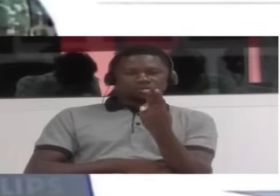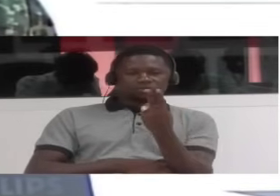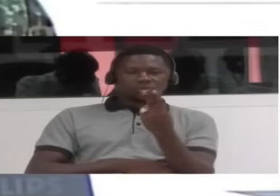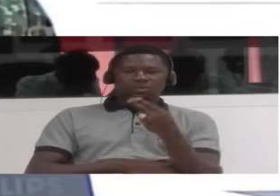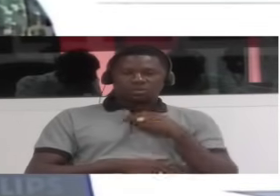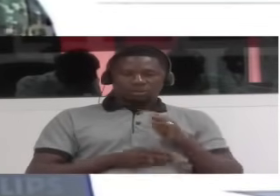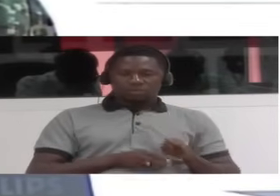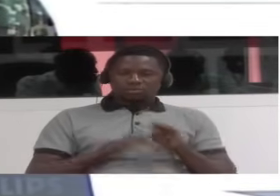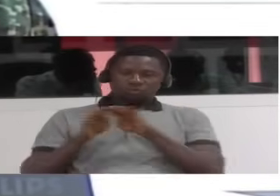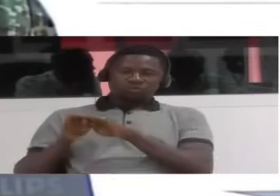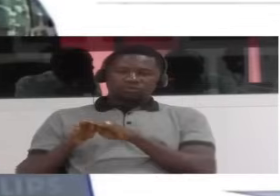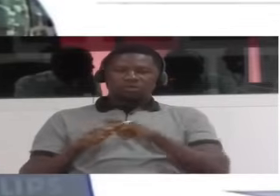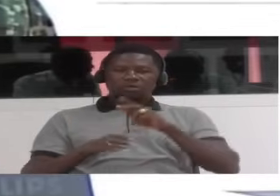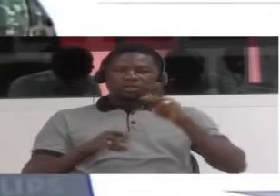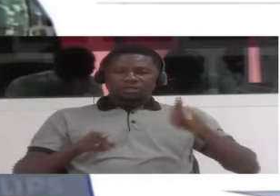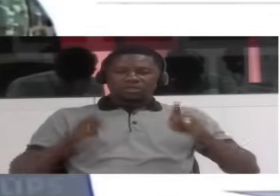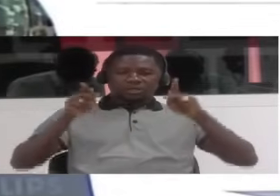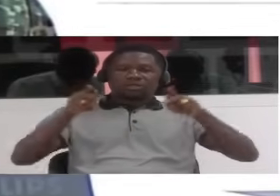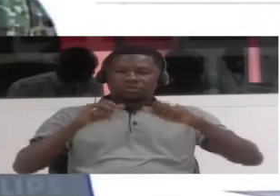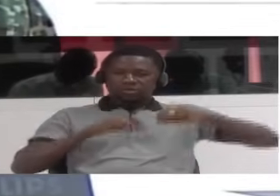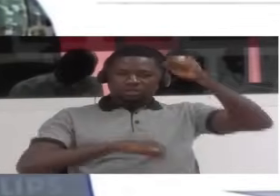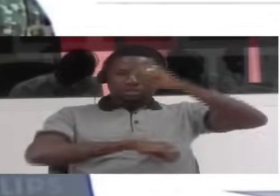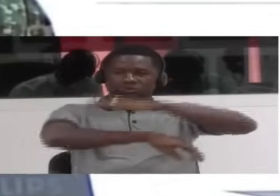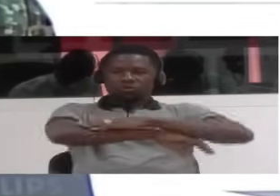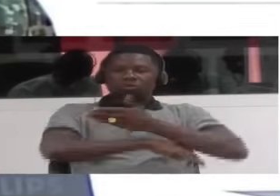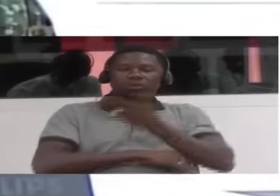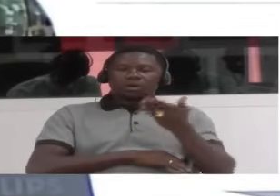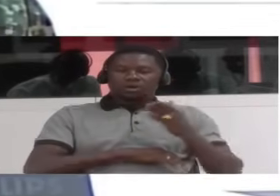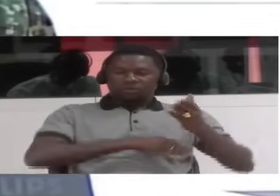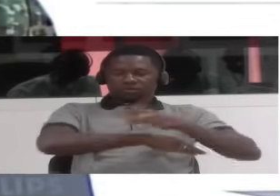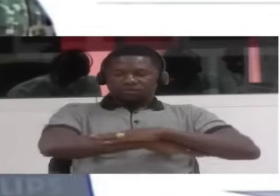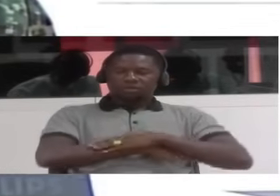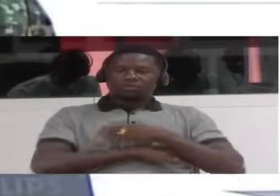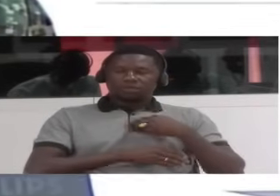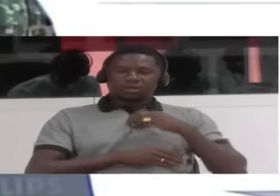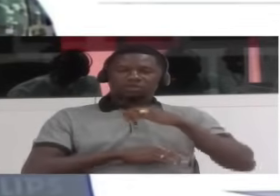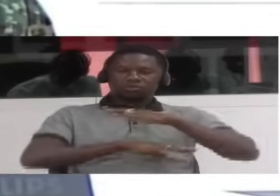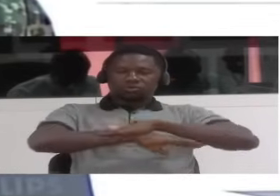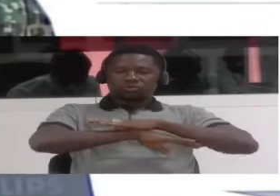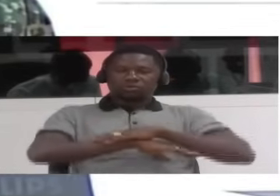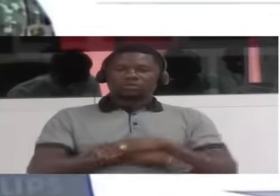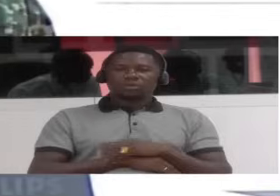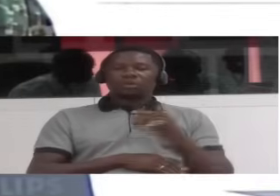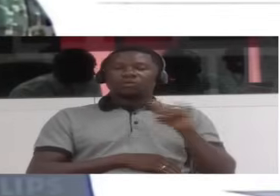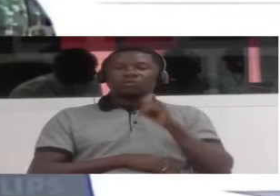And I proceeded to Krewan Secondary School, where I completed my schooling. In which year did you complete?